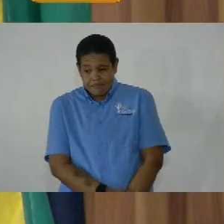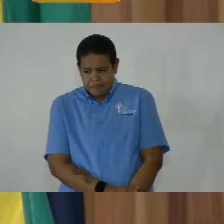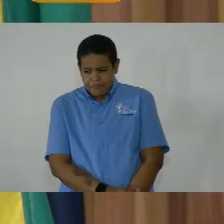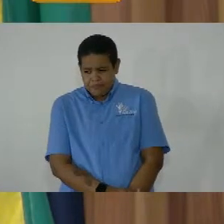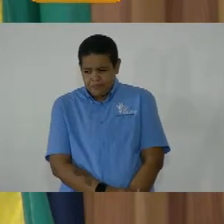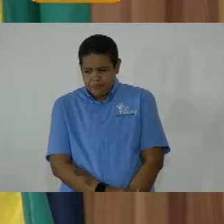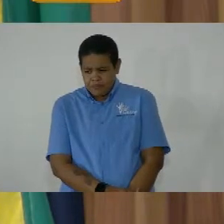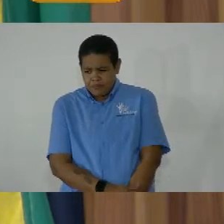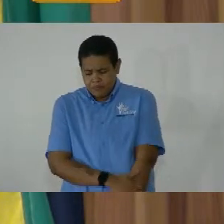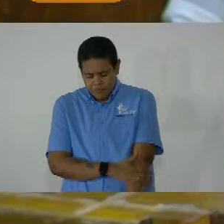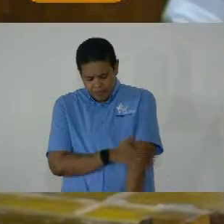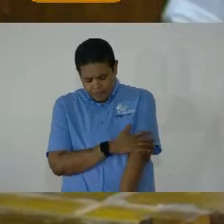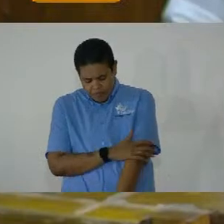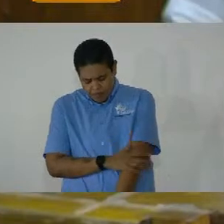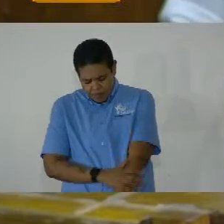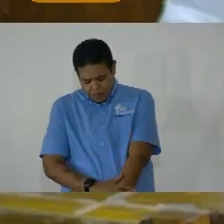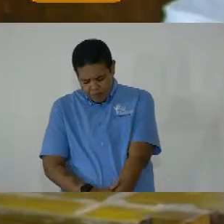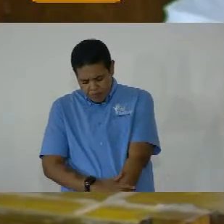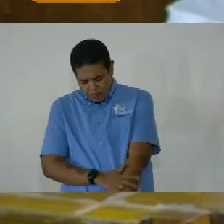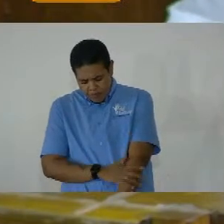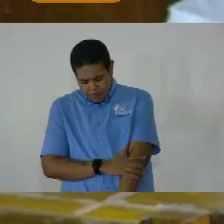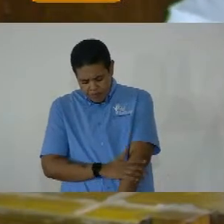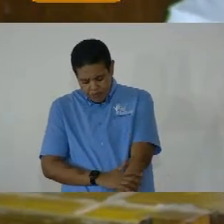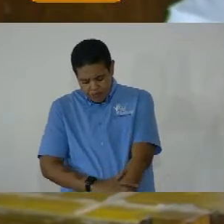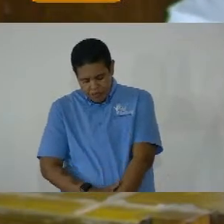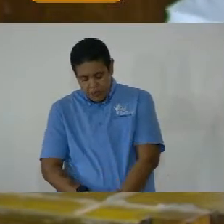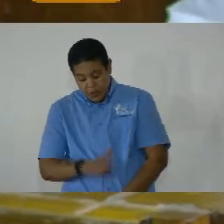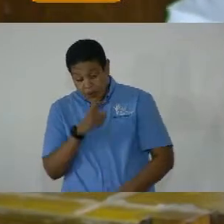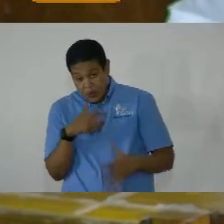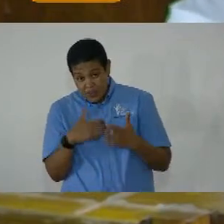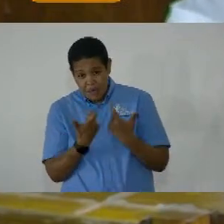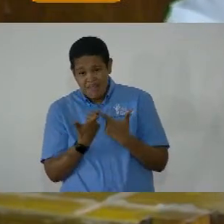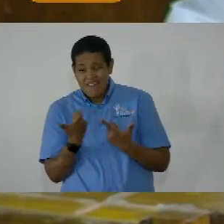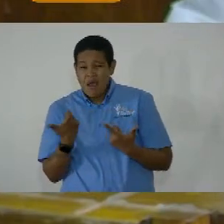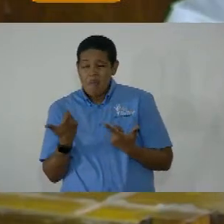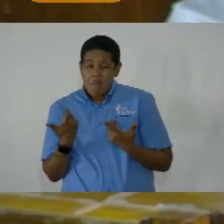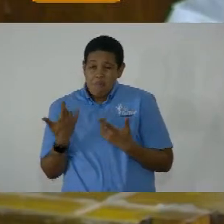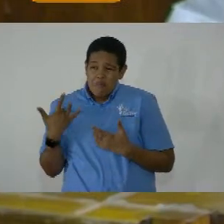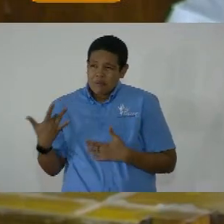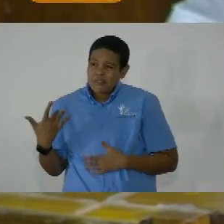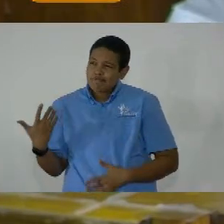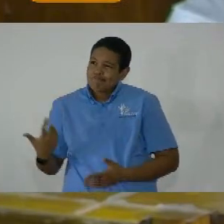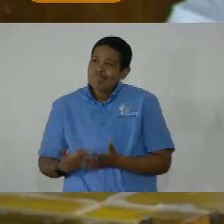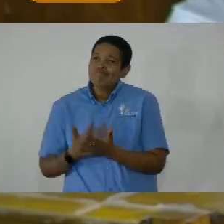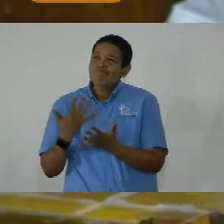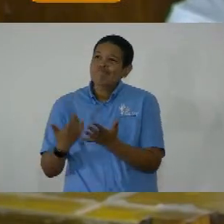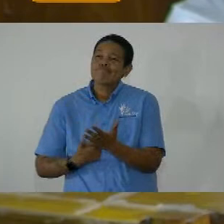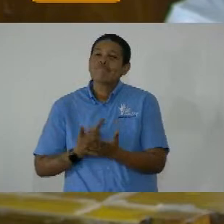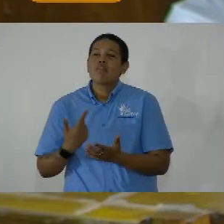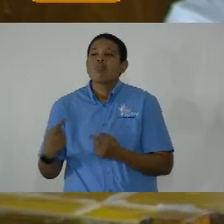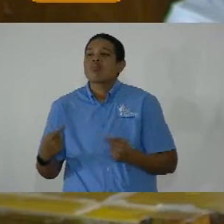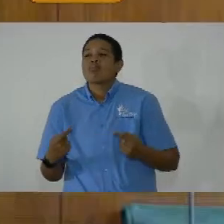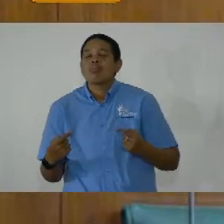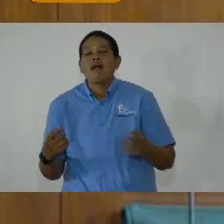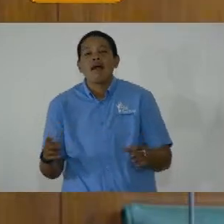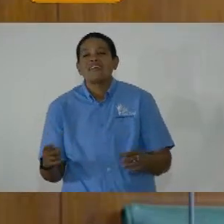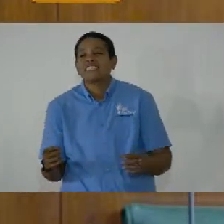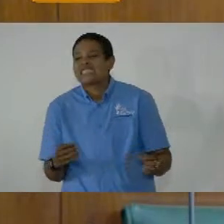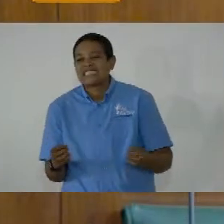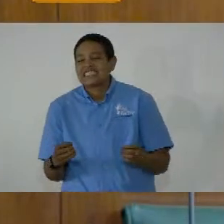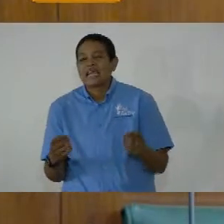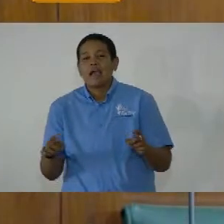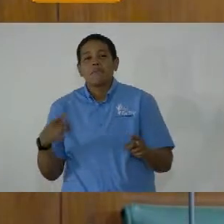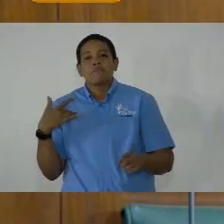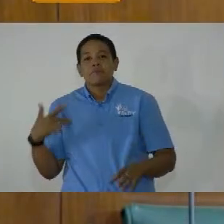who, apart from the occasional bantering, I think there has become, and there